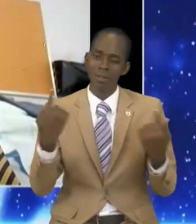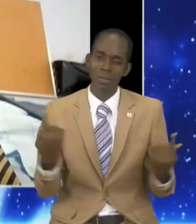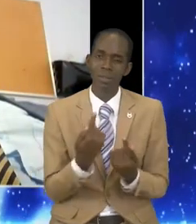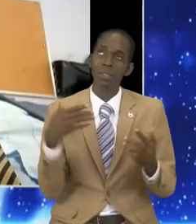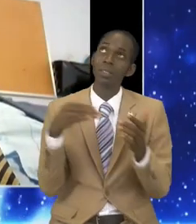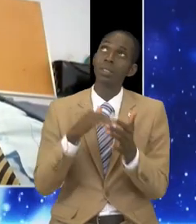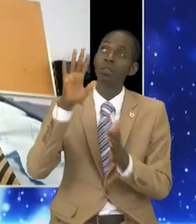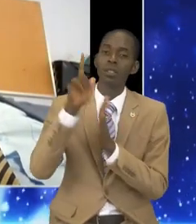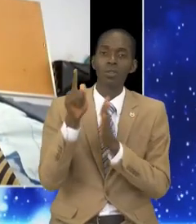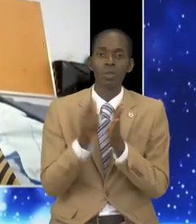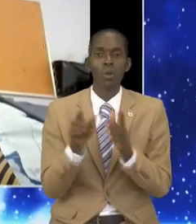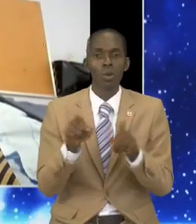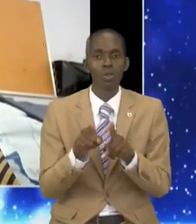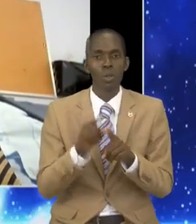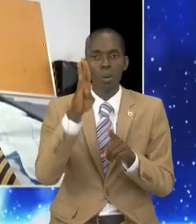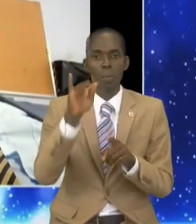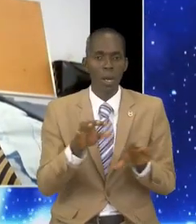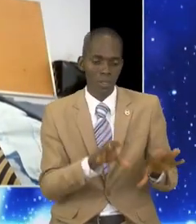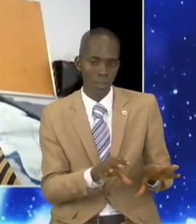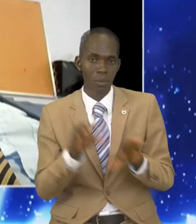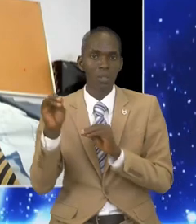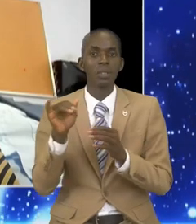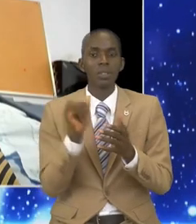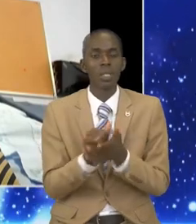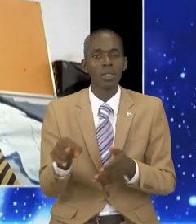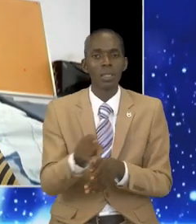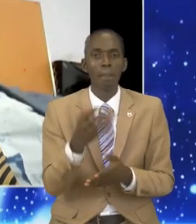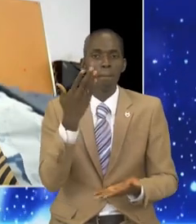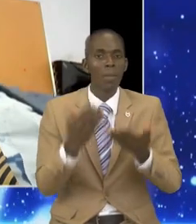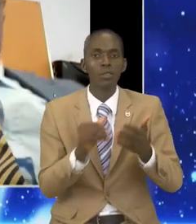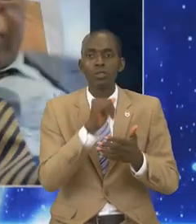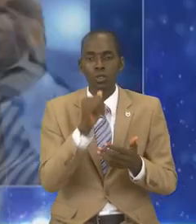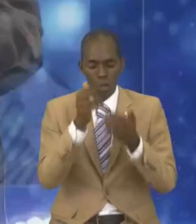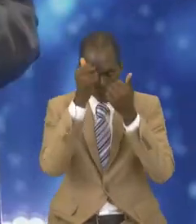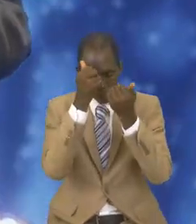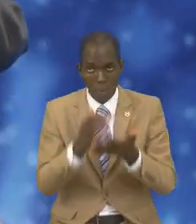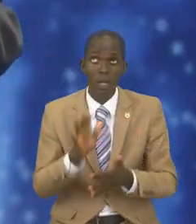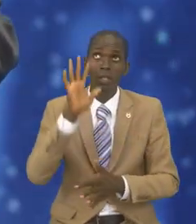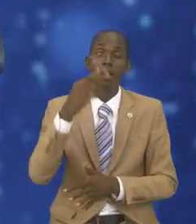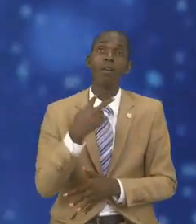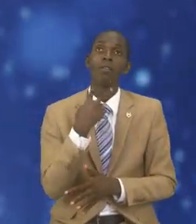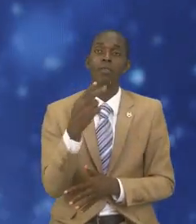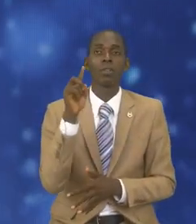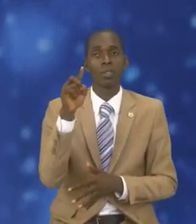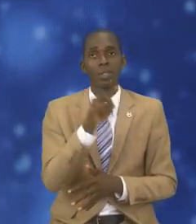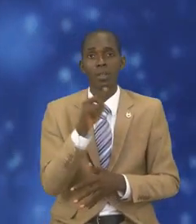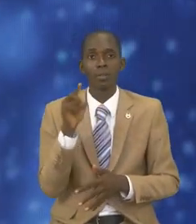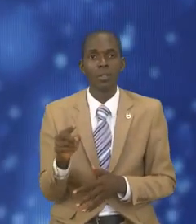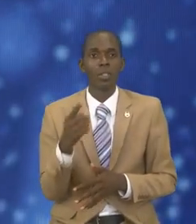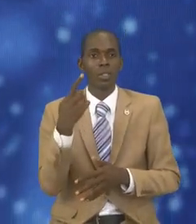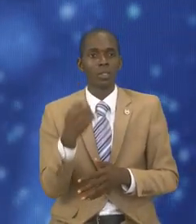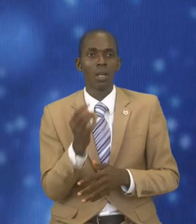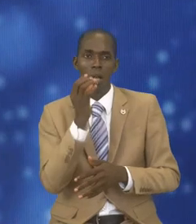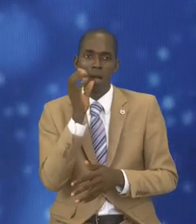even by departing, that they might not obey thy voice. Therefore the